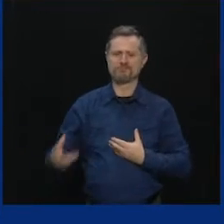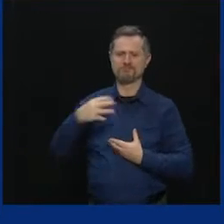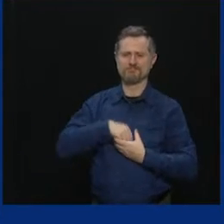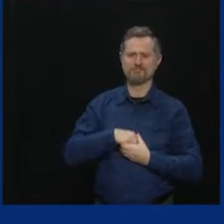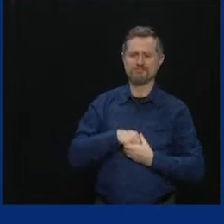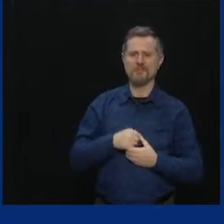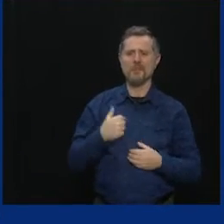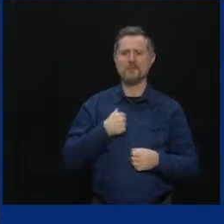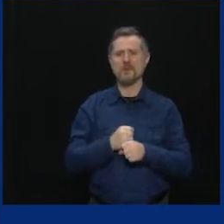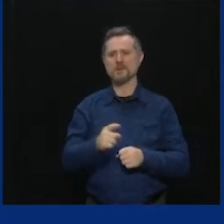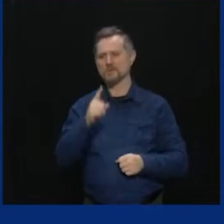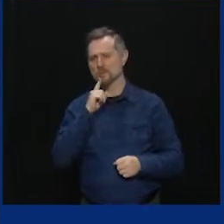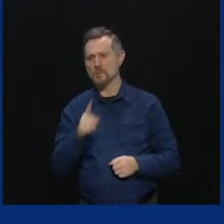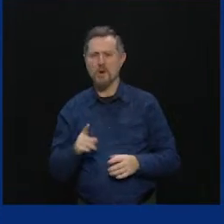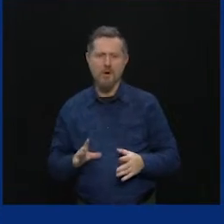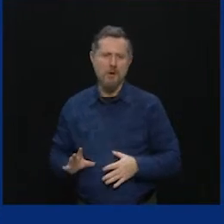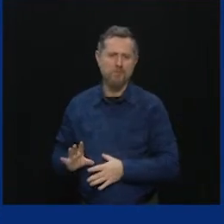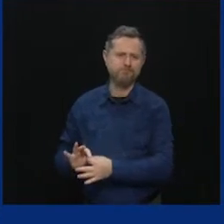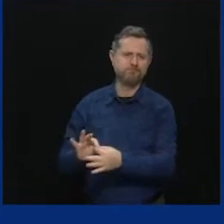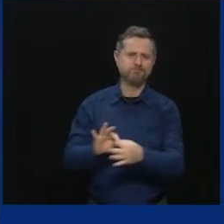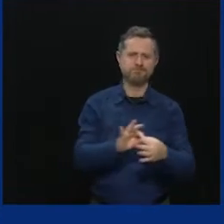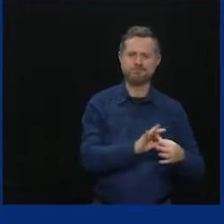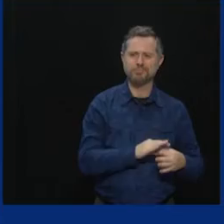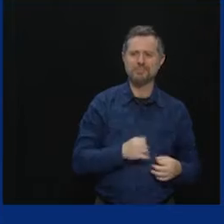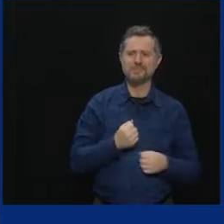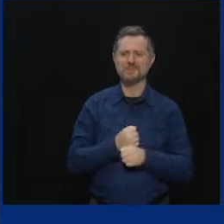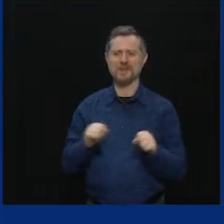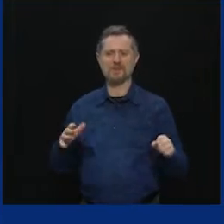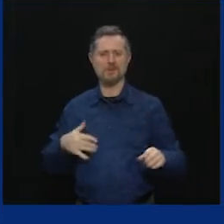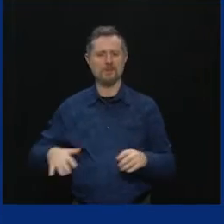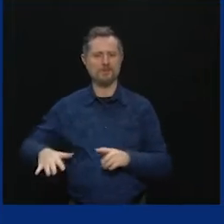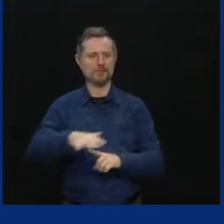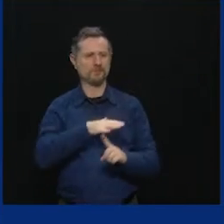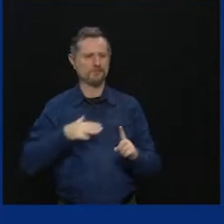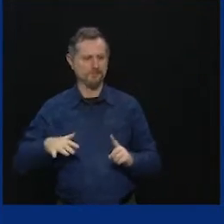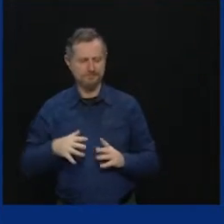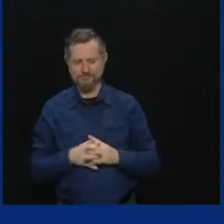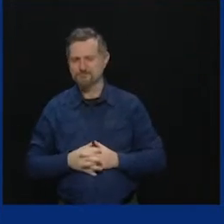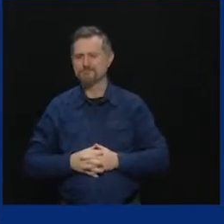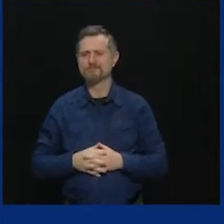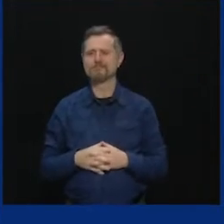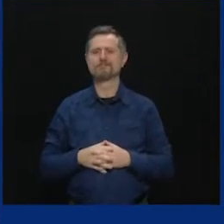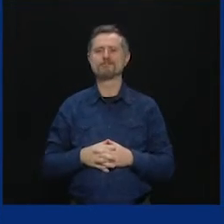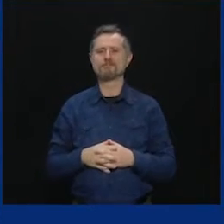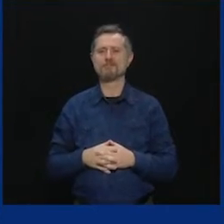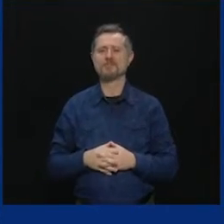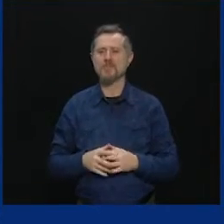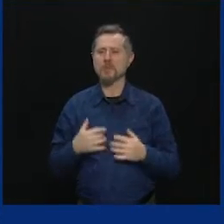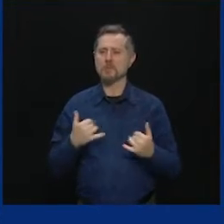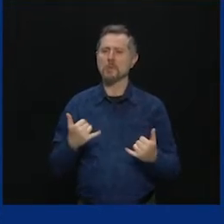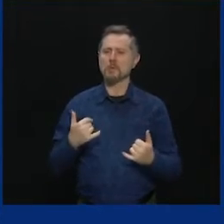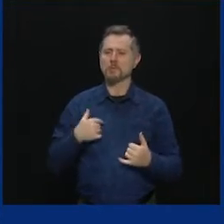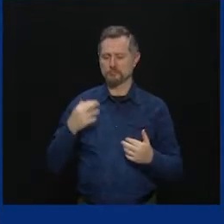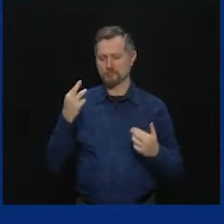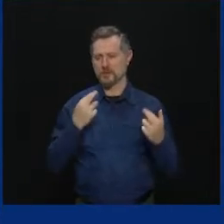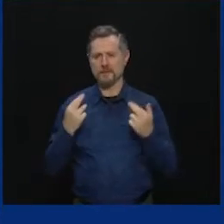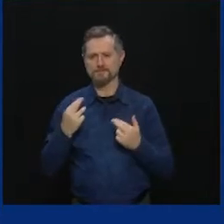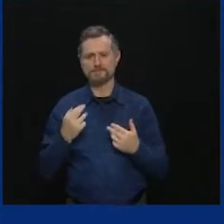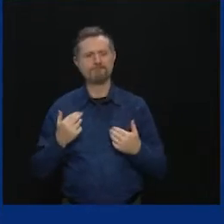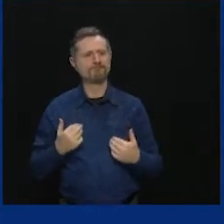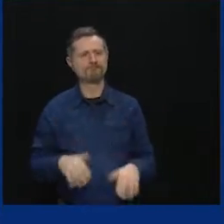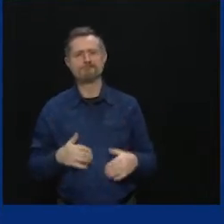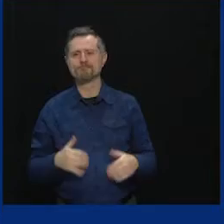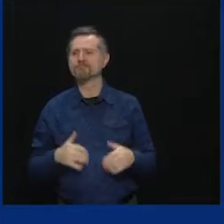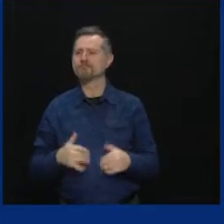hood, to help build safer neighborhoods. And so today we recognize the significance of We Are